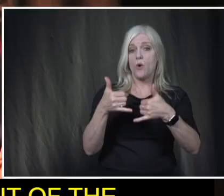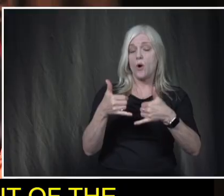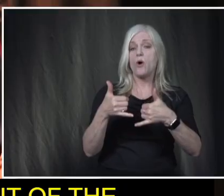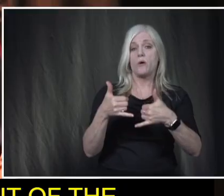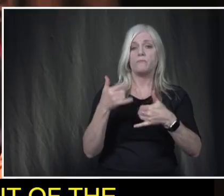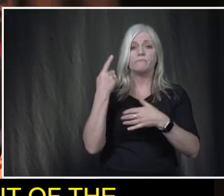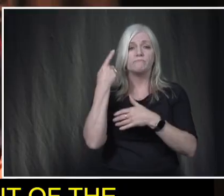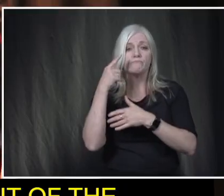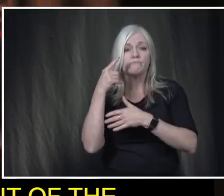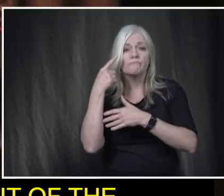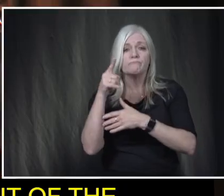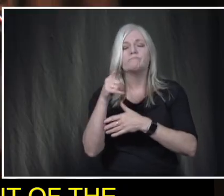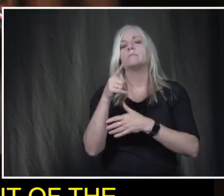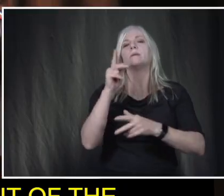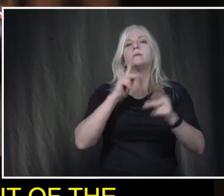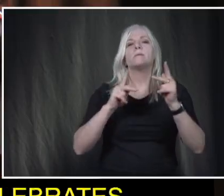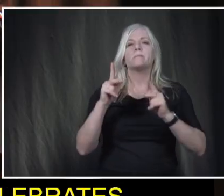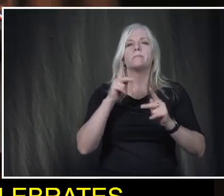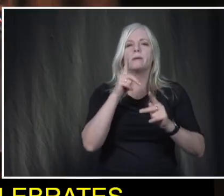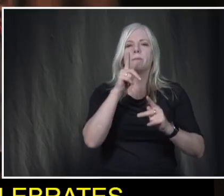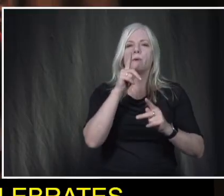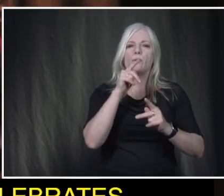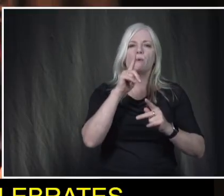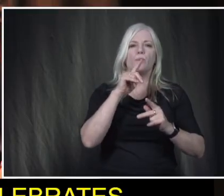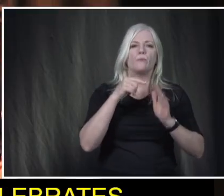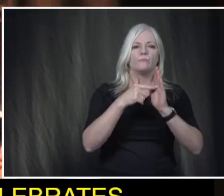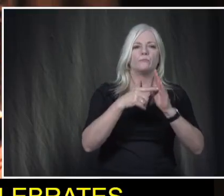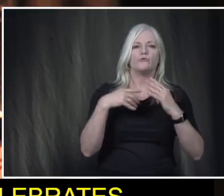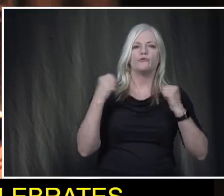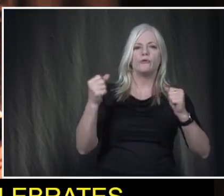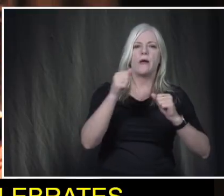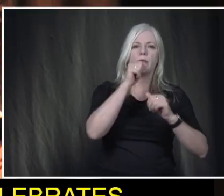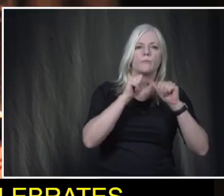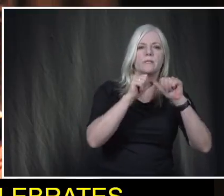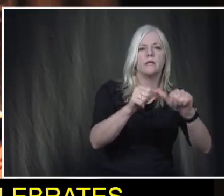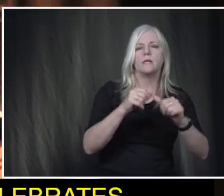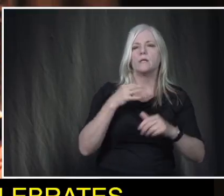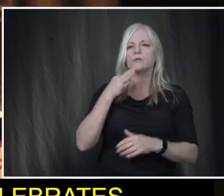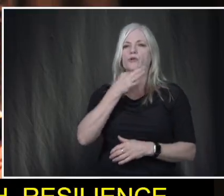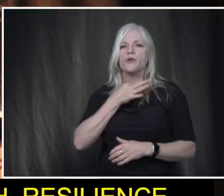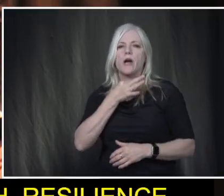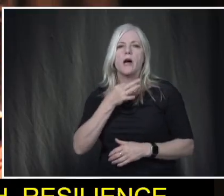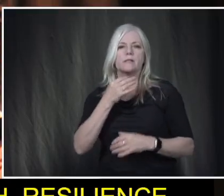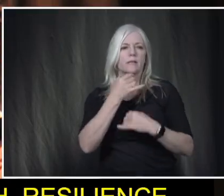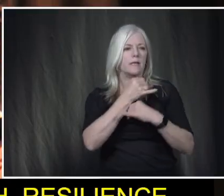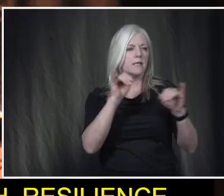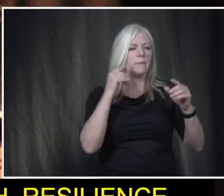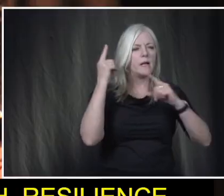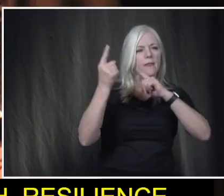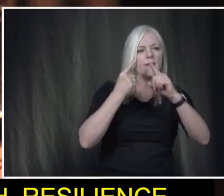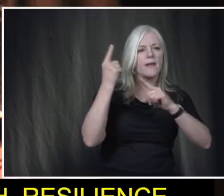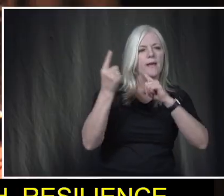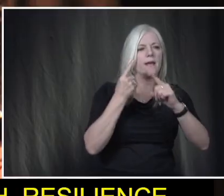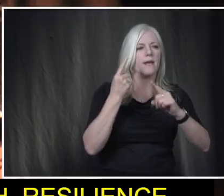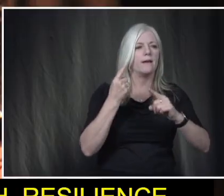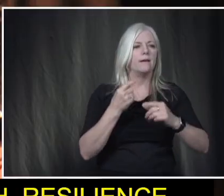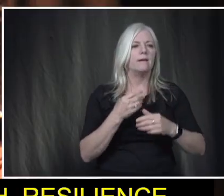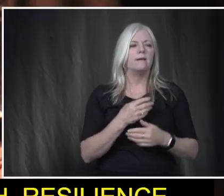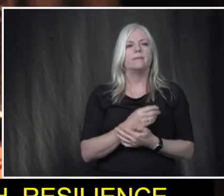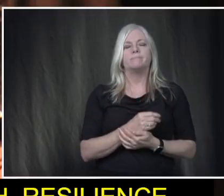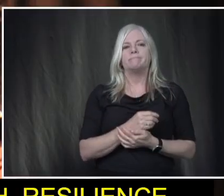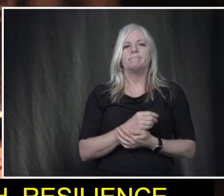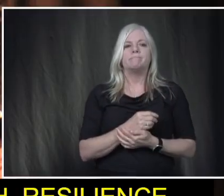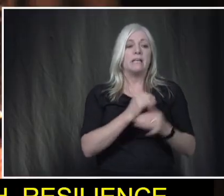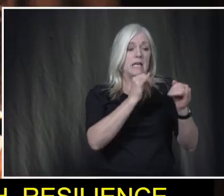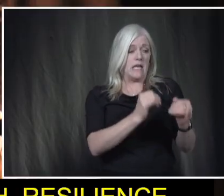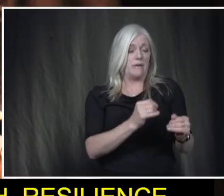celebrates those who exemplify strength, resilience, curiosity, independent thinking. Individuals